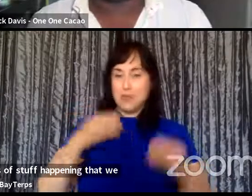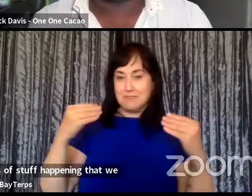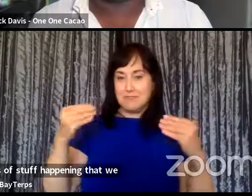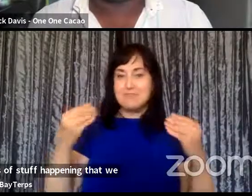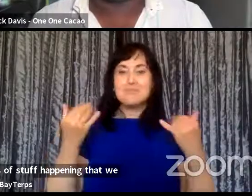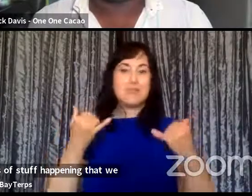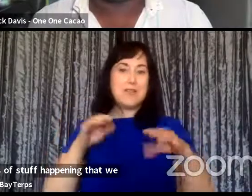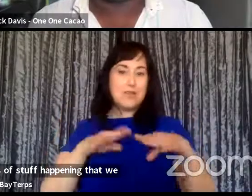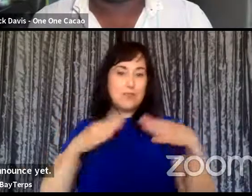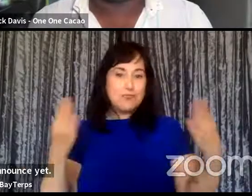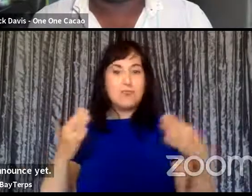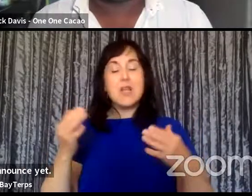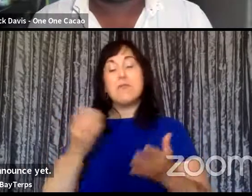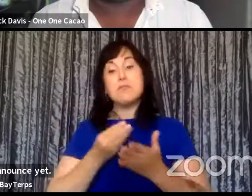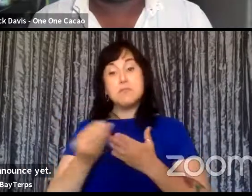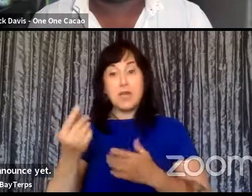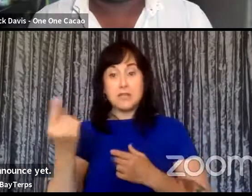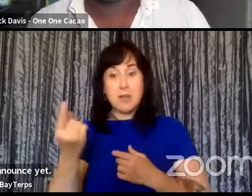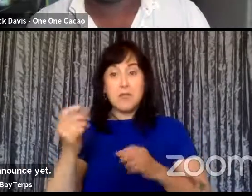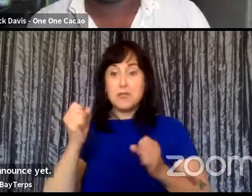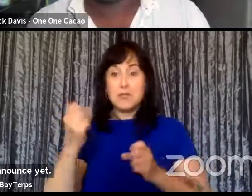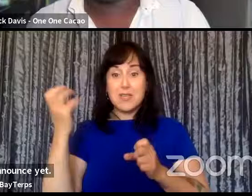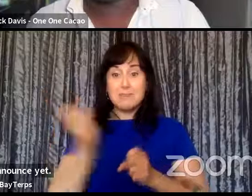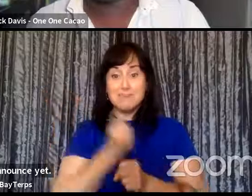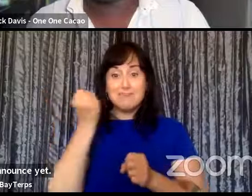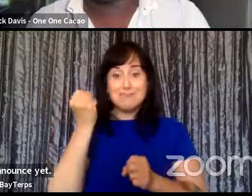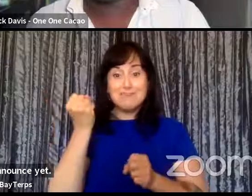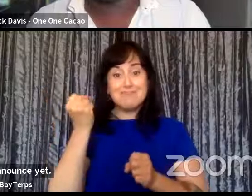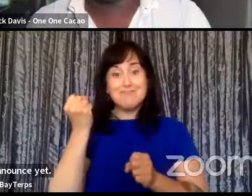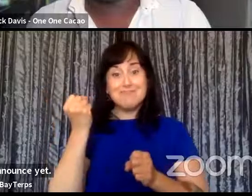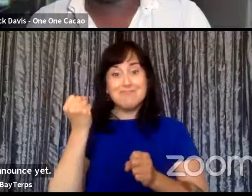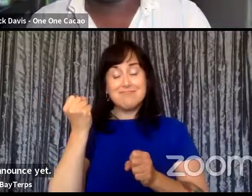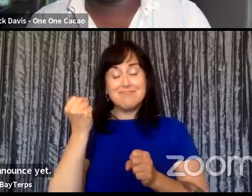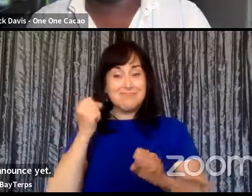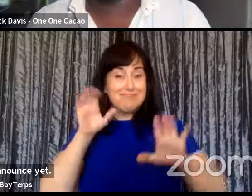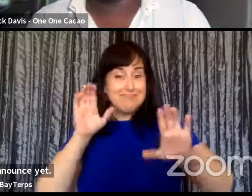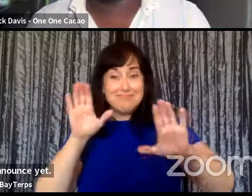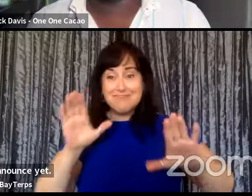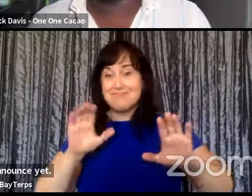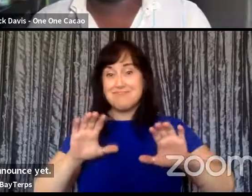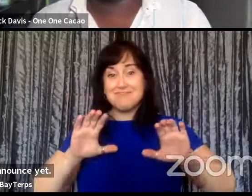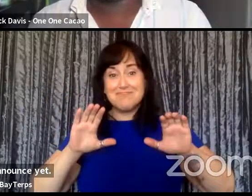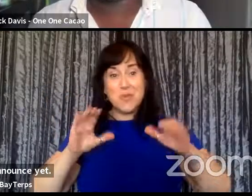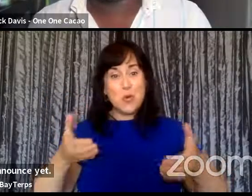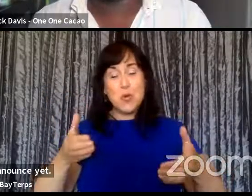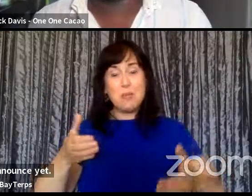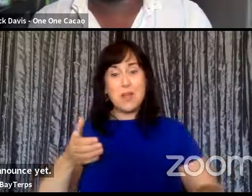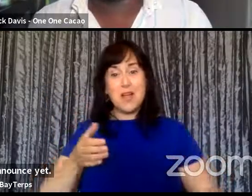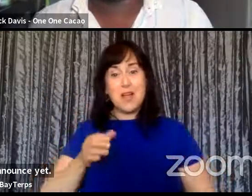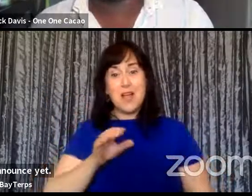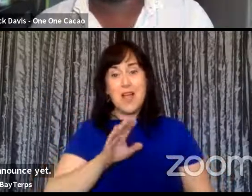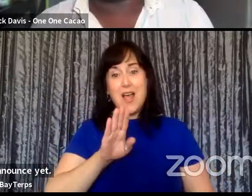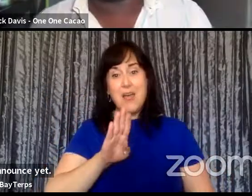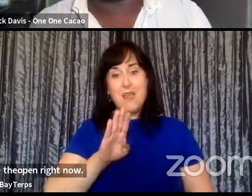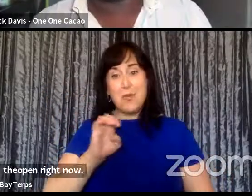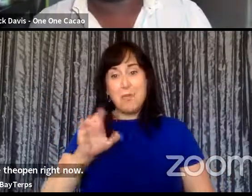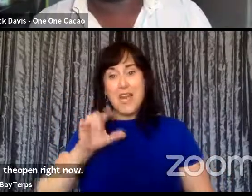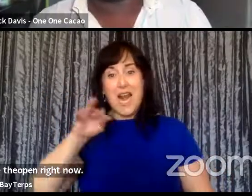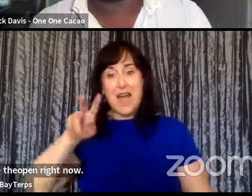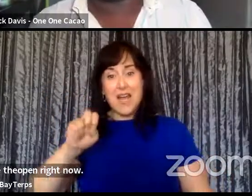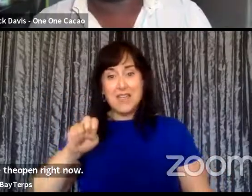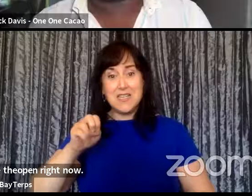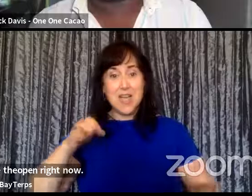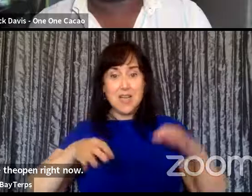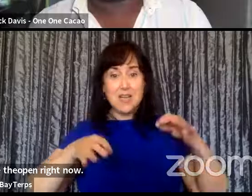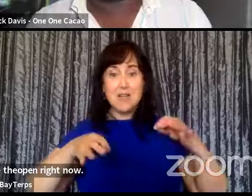open right now. If you purchase anything, you could win a really fantastic group of Beeline products. Judging is about to